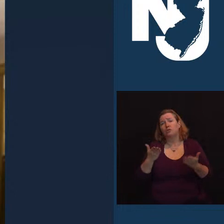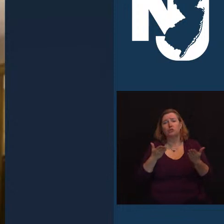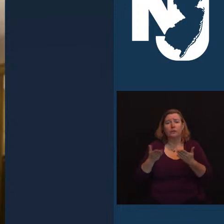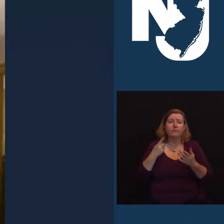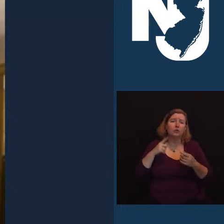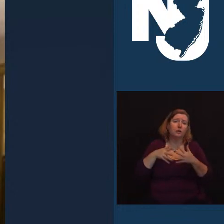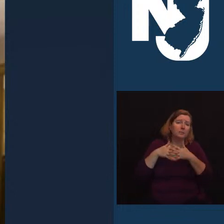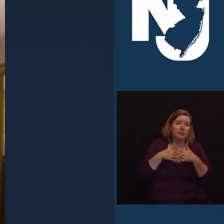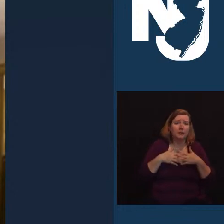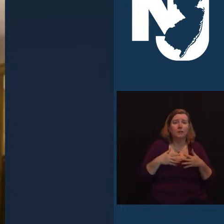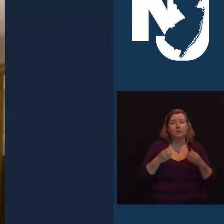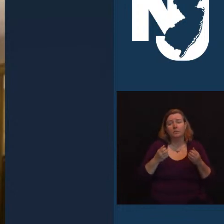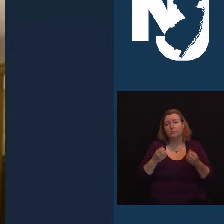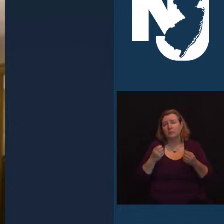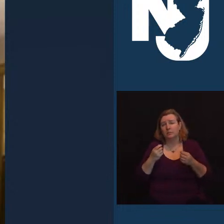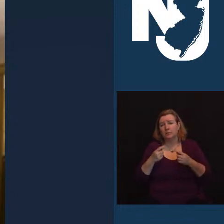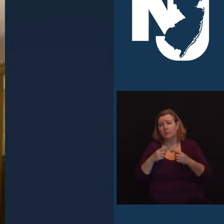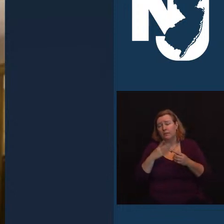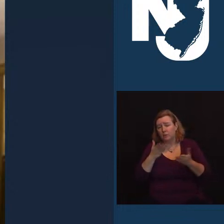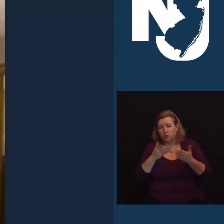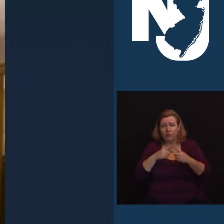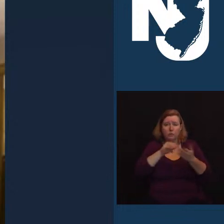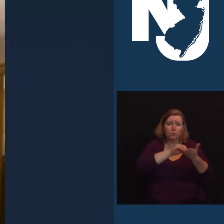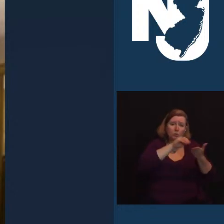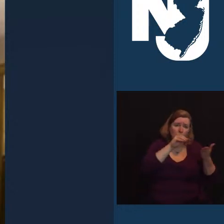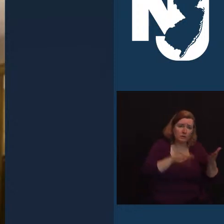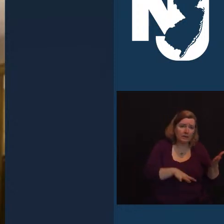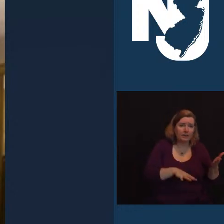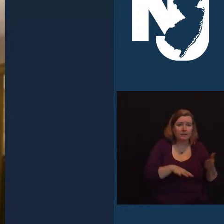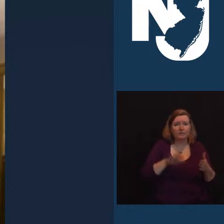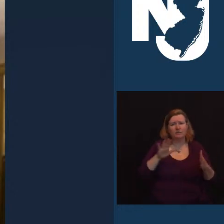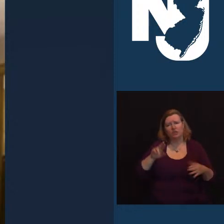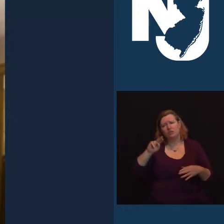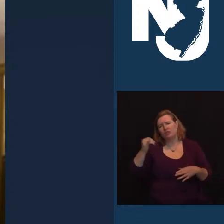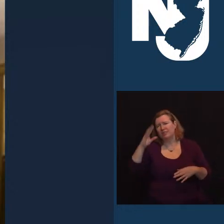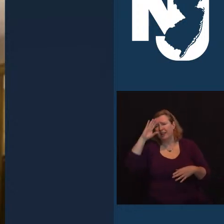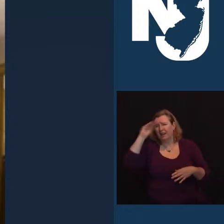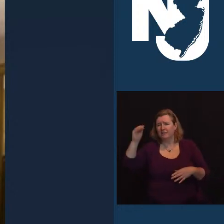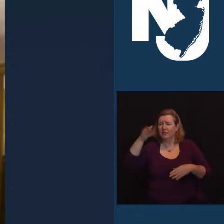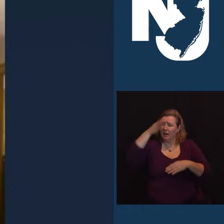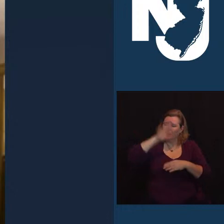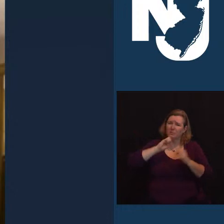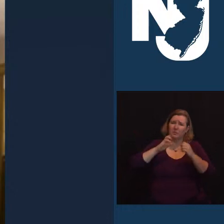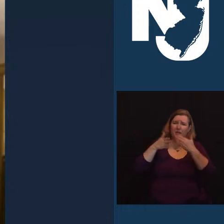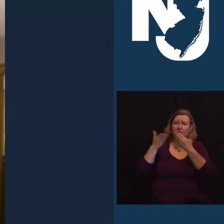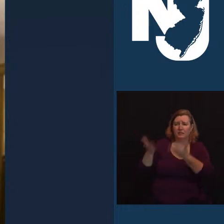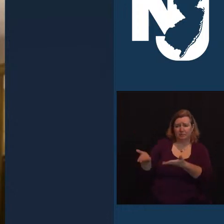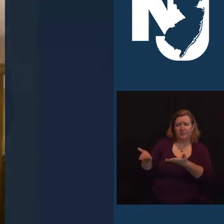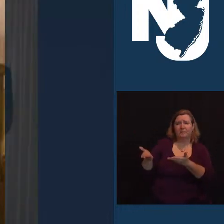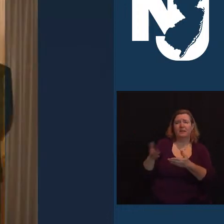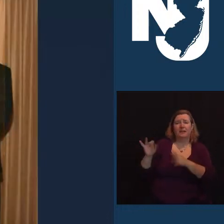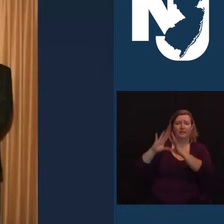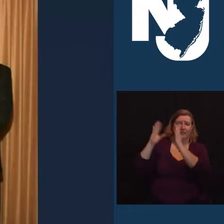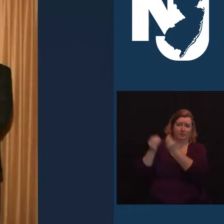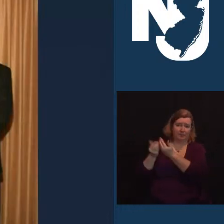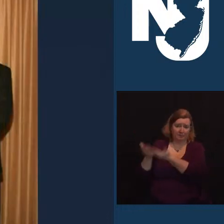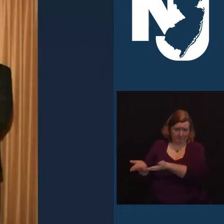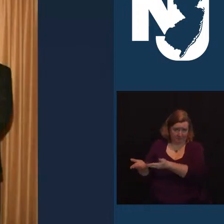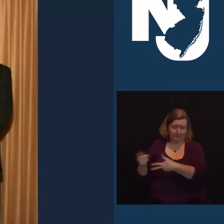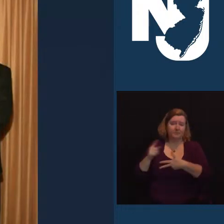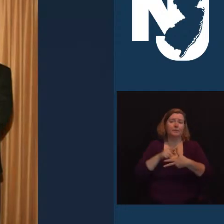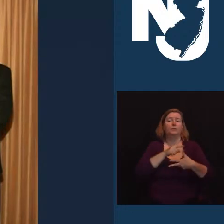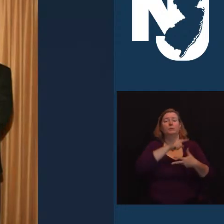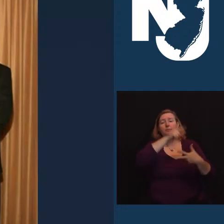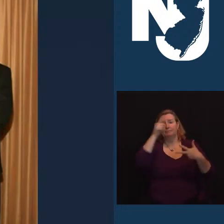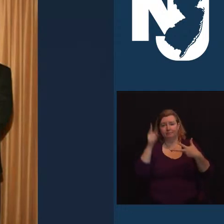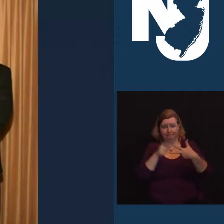the way, for being a great Jersey guy. May God bless him, watch over him, his memory, and his family. Next up, we're going